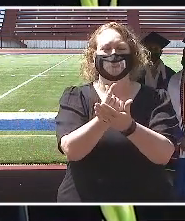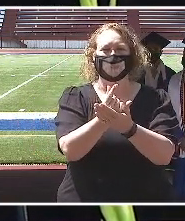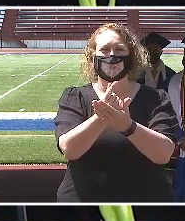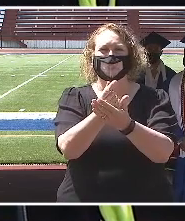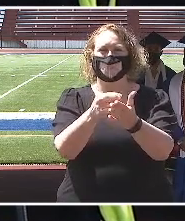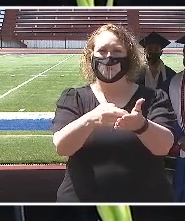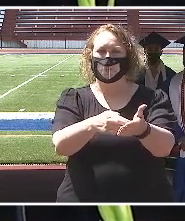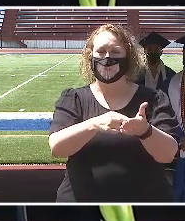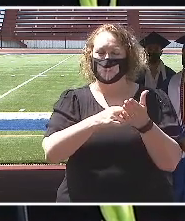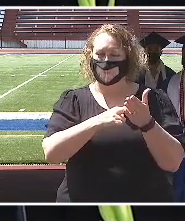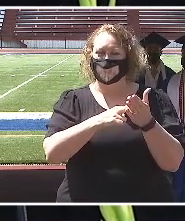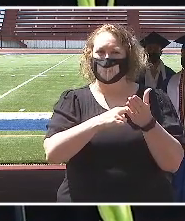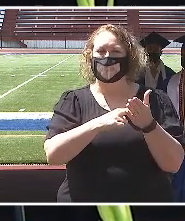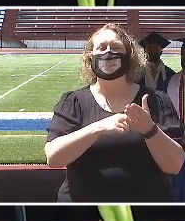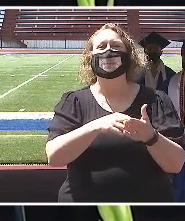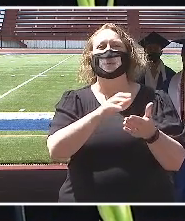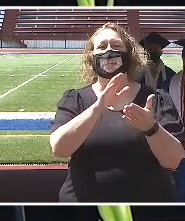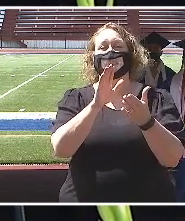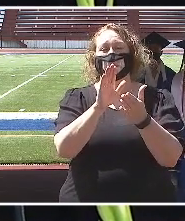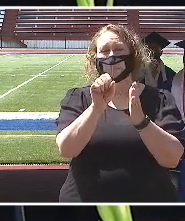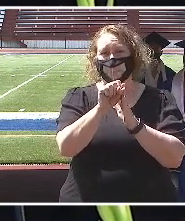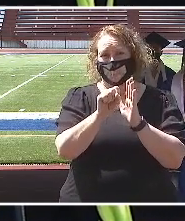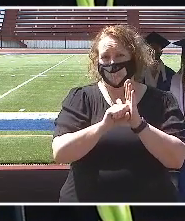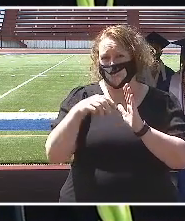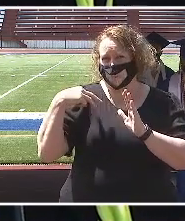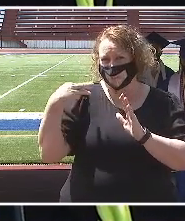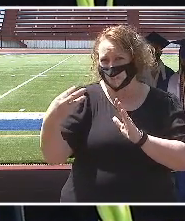Washington and Federway Public Schools.